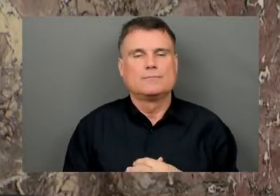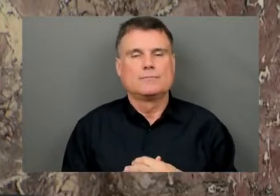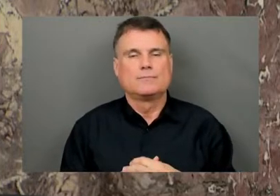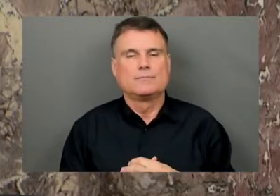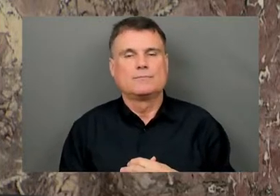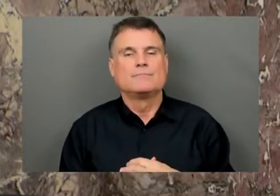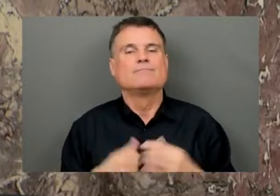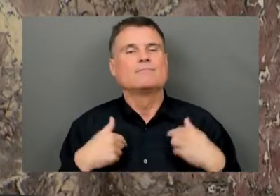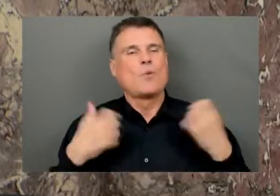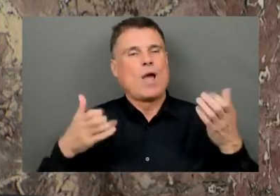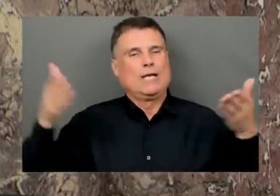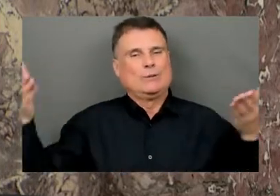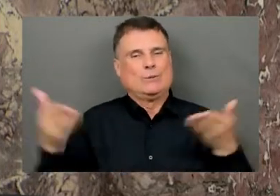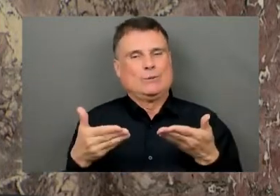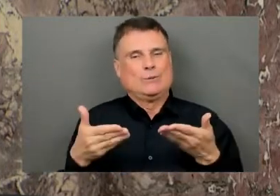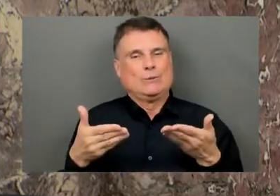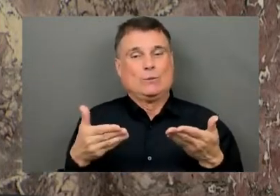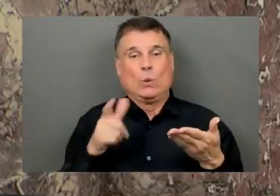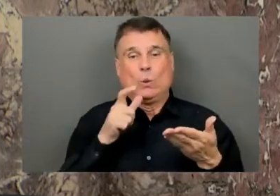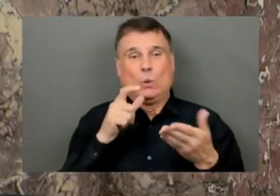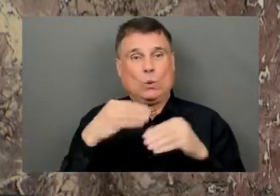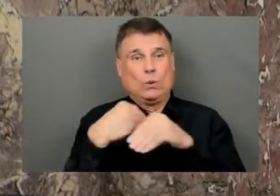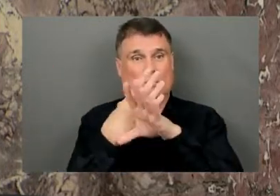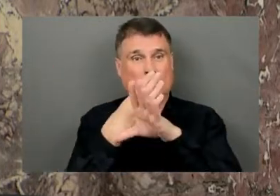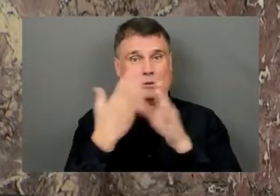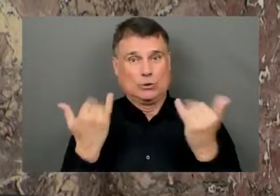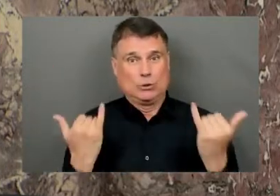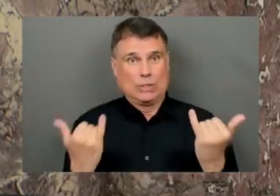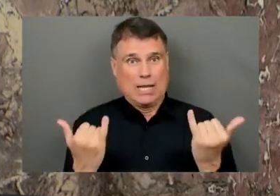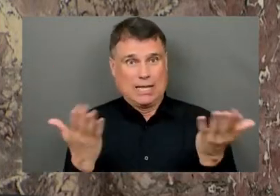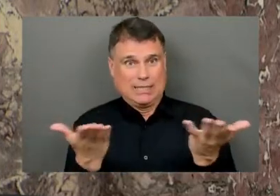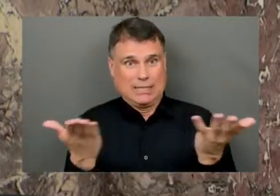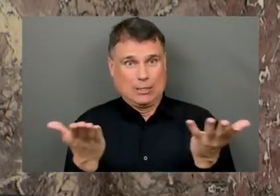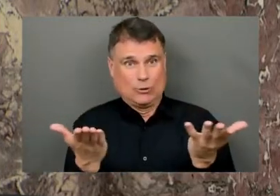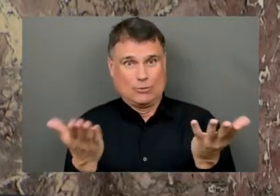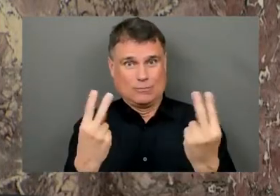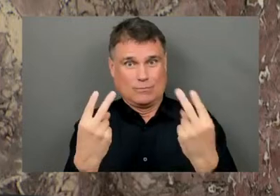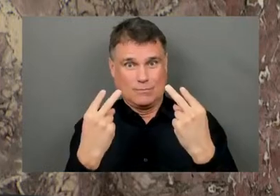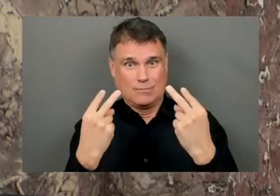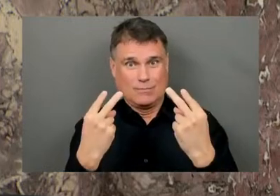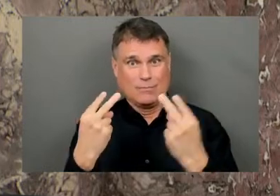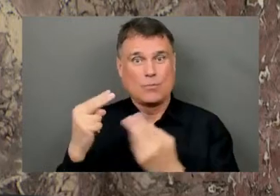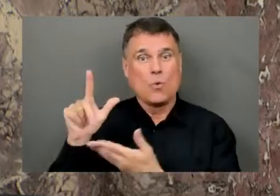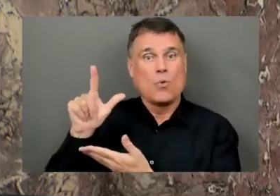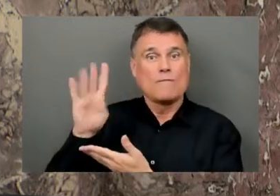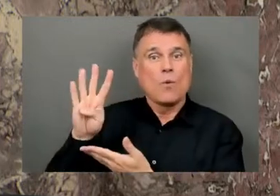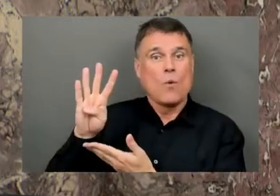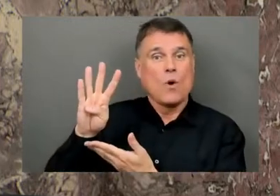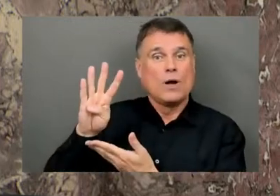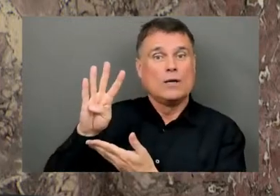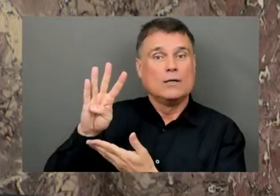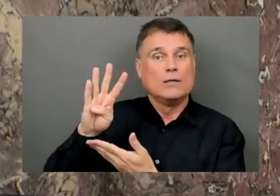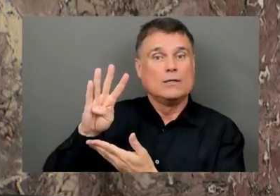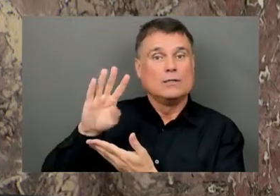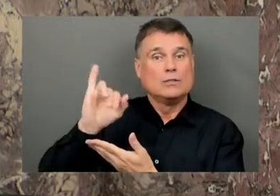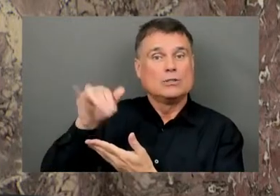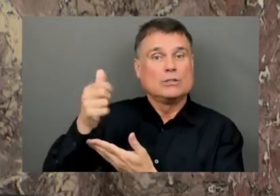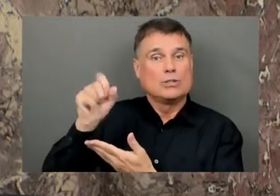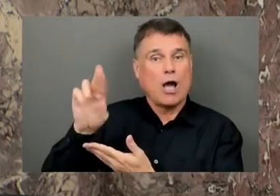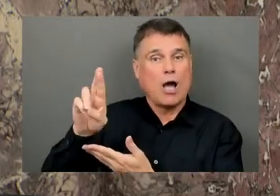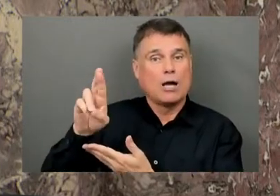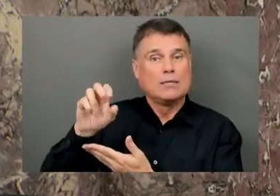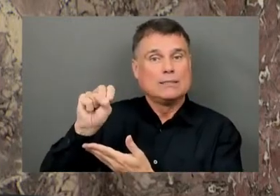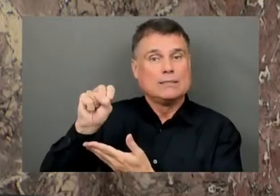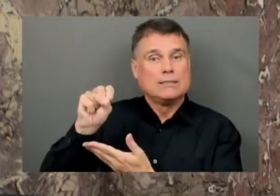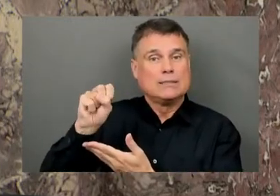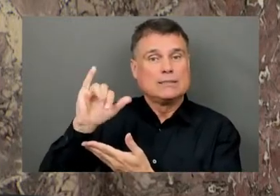watching 24-year-old Jajar Singh Mann, who at this young age opened